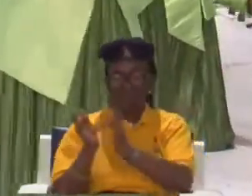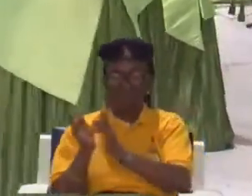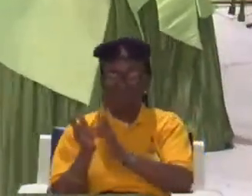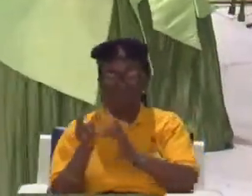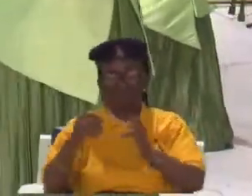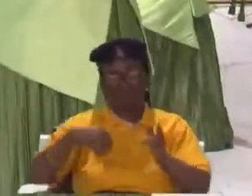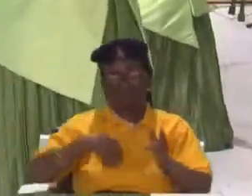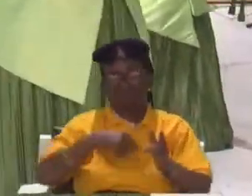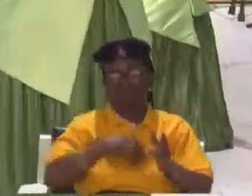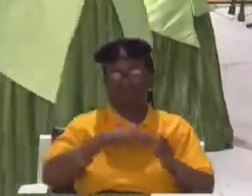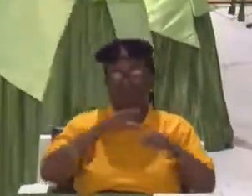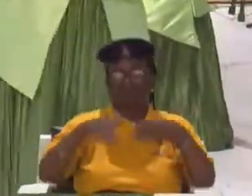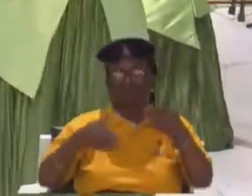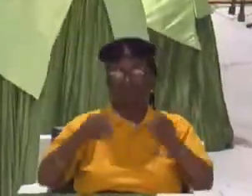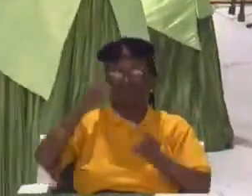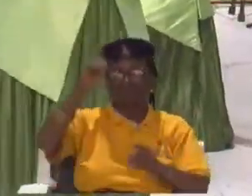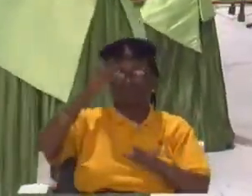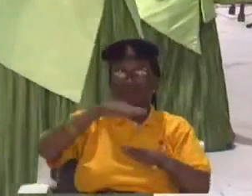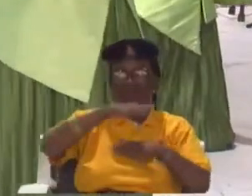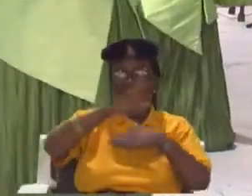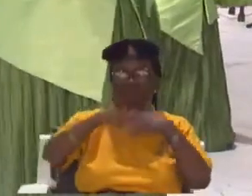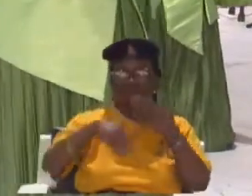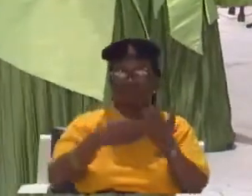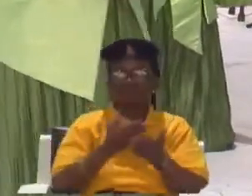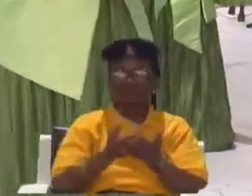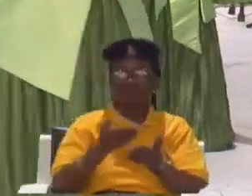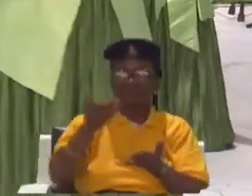Jesus, we give